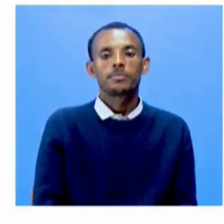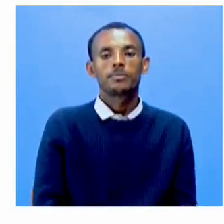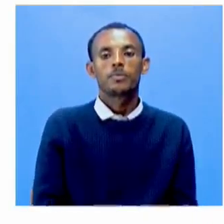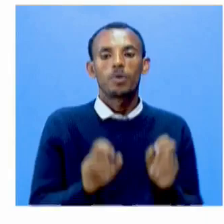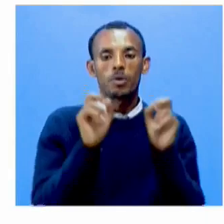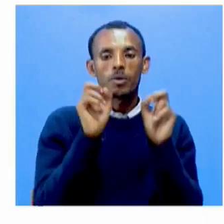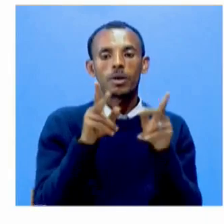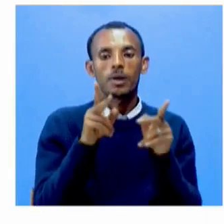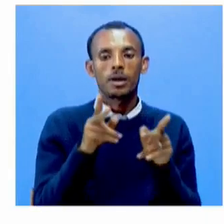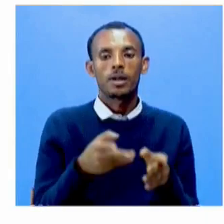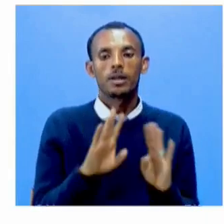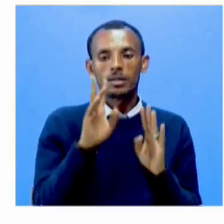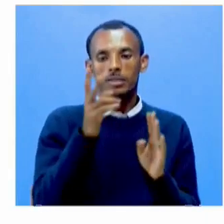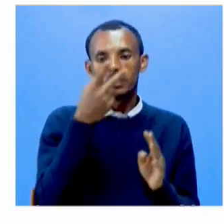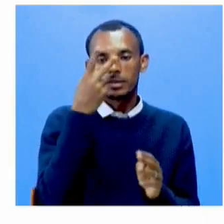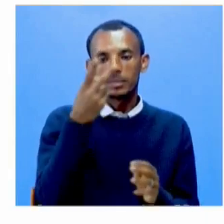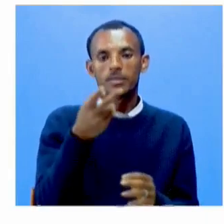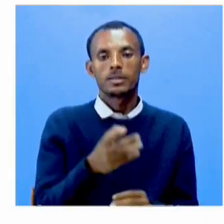Okay, let's take this one.